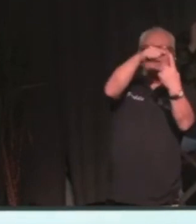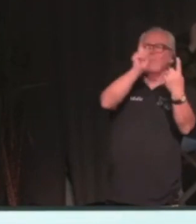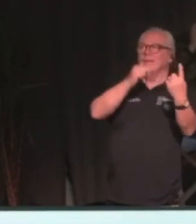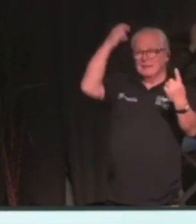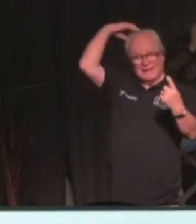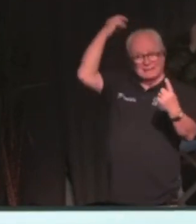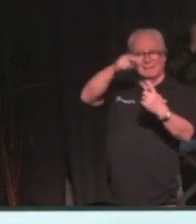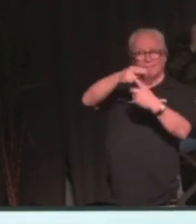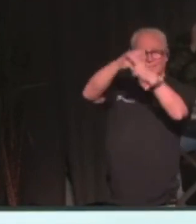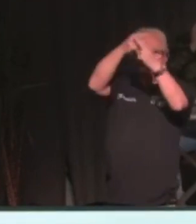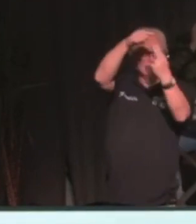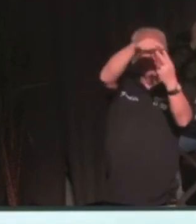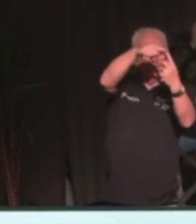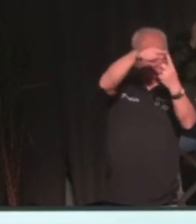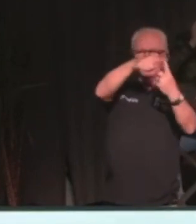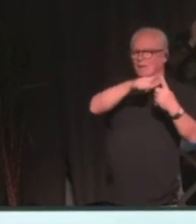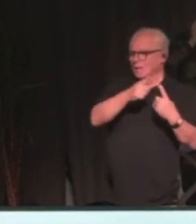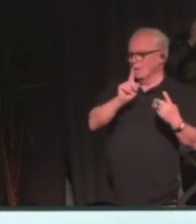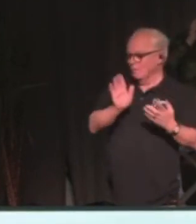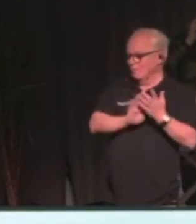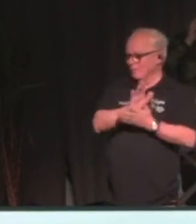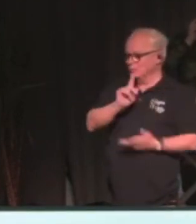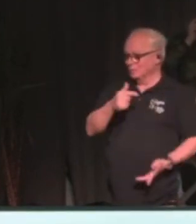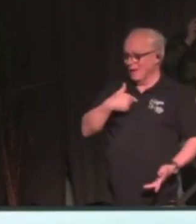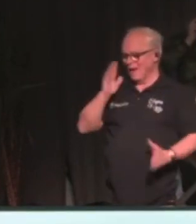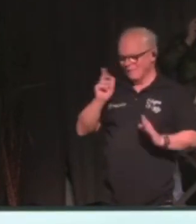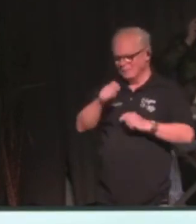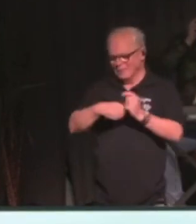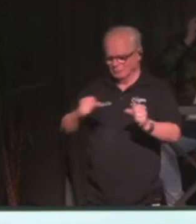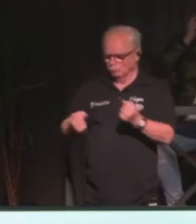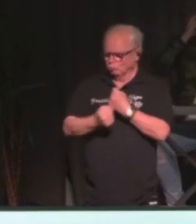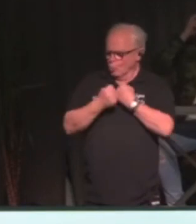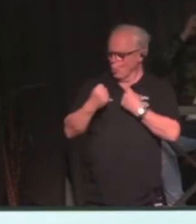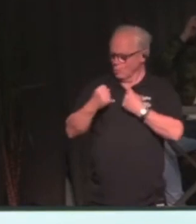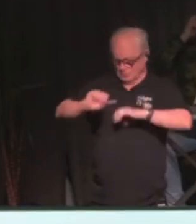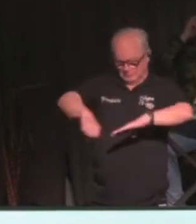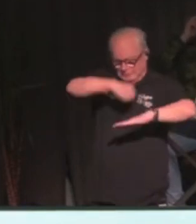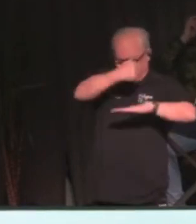But that means for me that I have to be strong. I have to be stable.